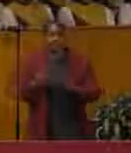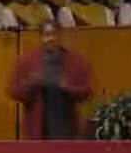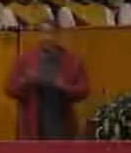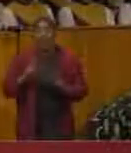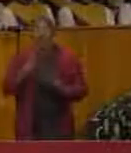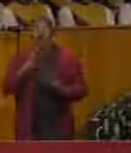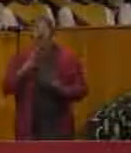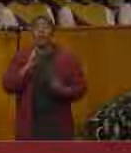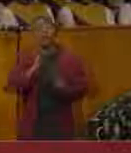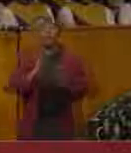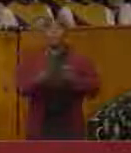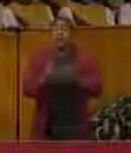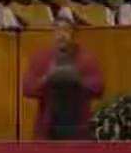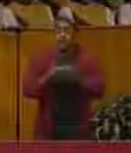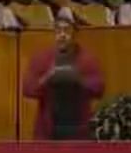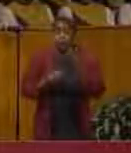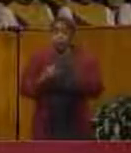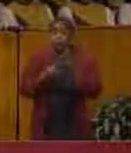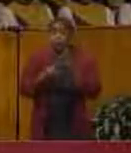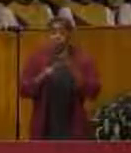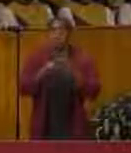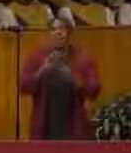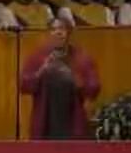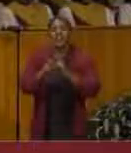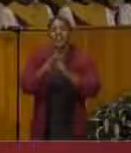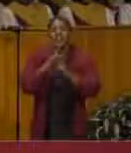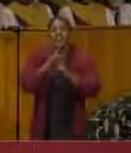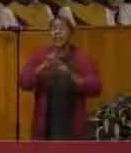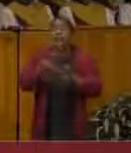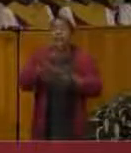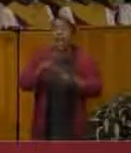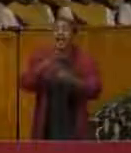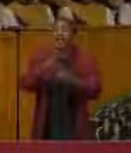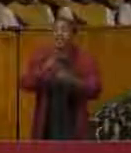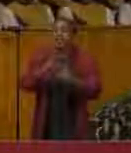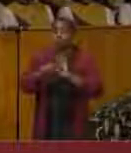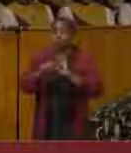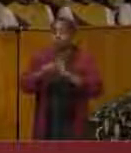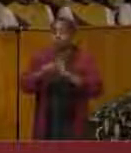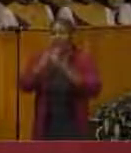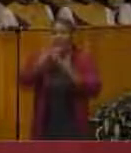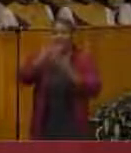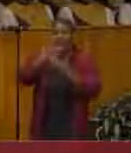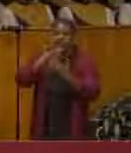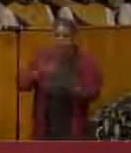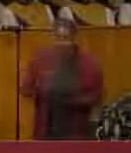Giving, number four, is an act of generosity.